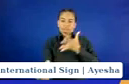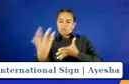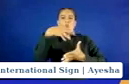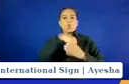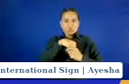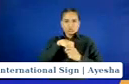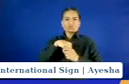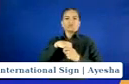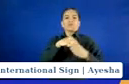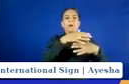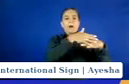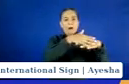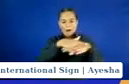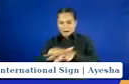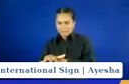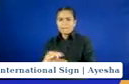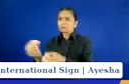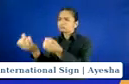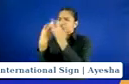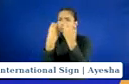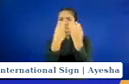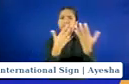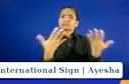Mozambique, Vietnam, and Zambia.